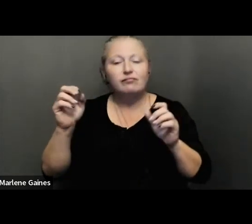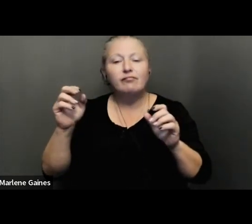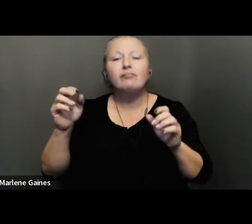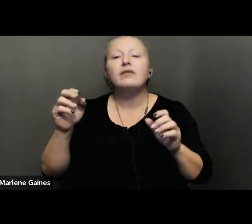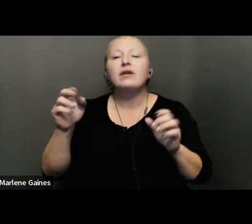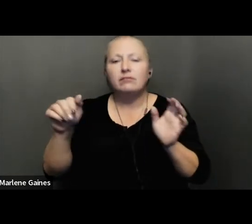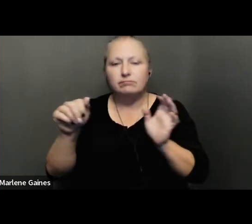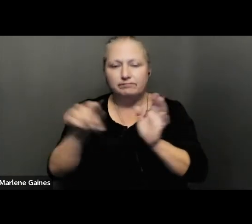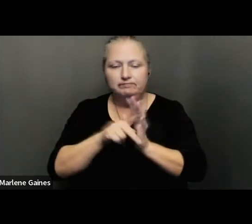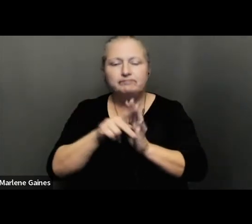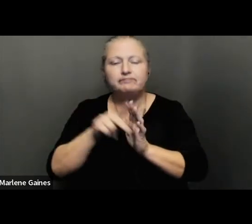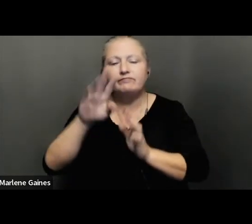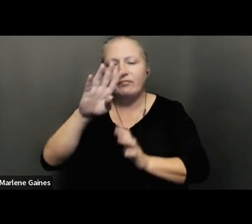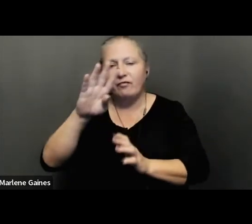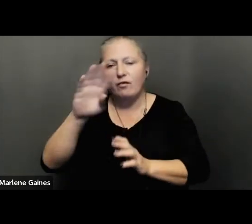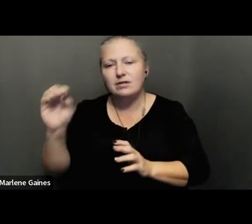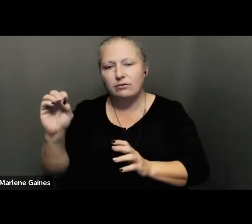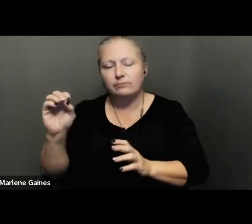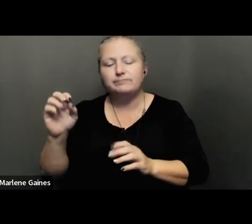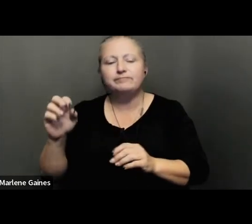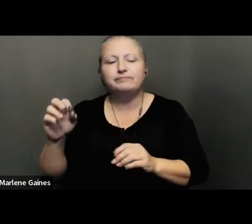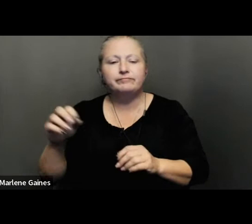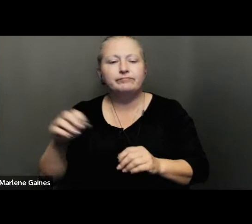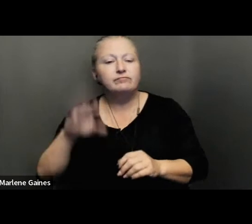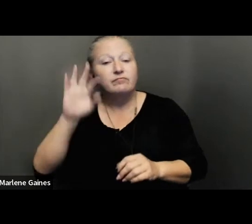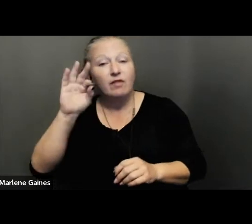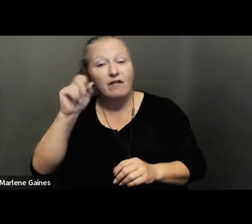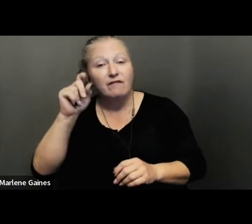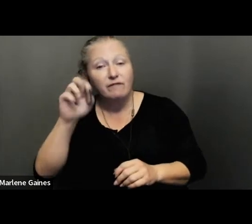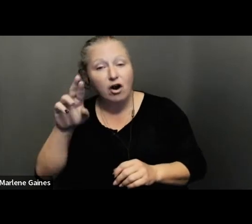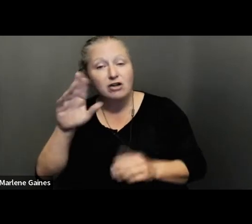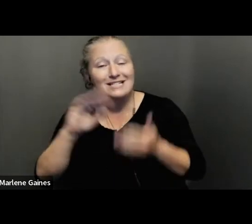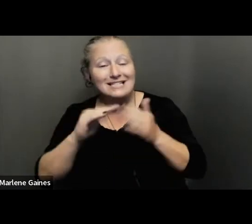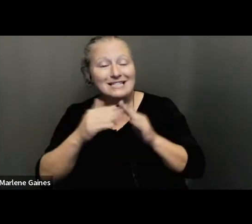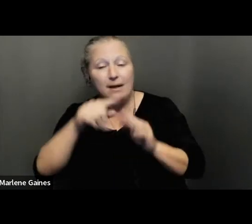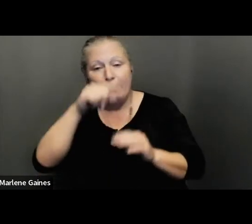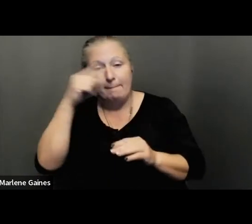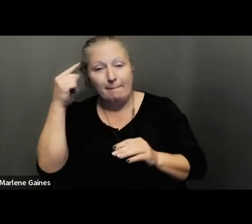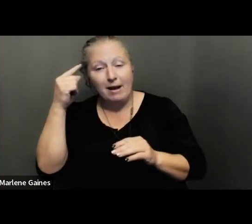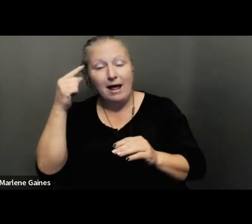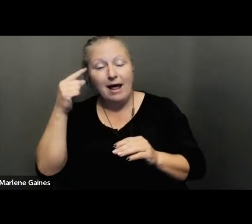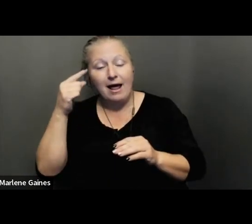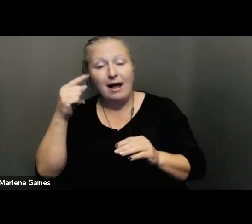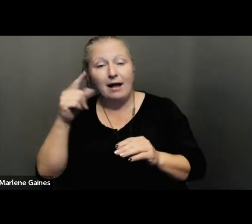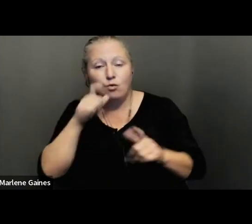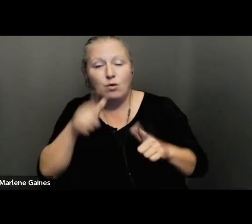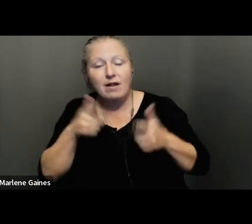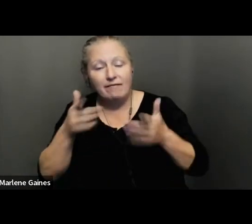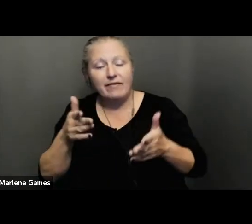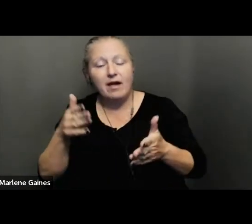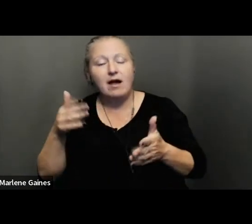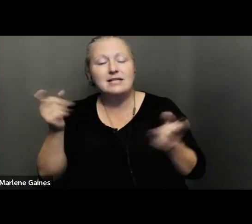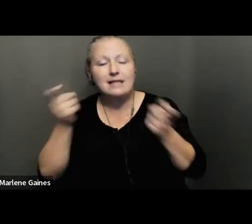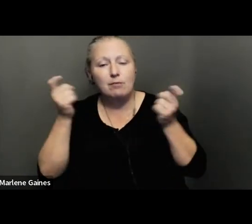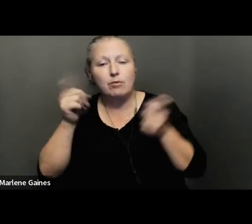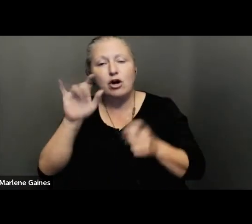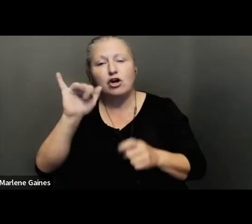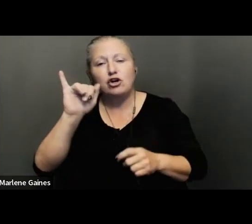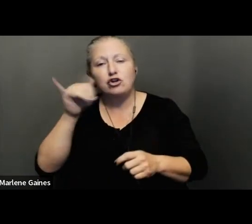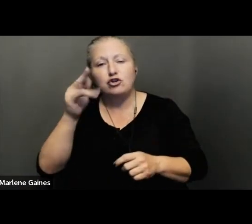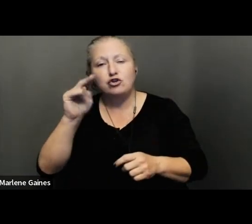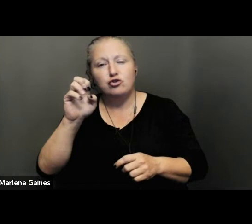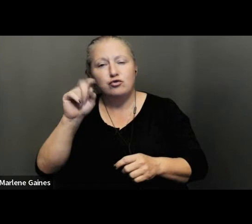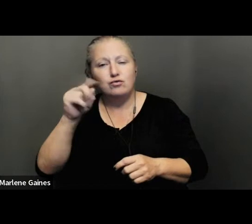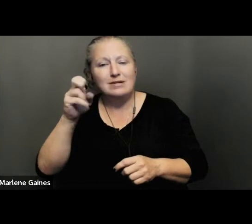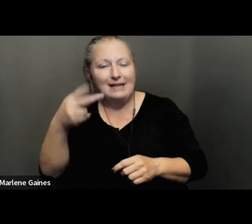carried 4-0. Thank you. and Foster City Black residents are having a Juneteenth celebration themselves Nice. over